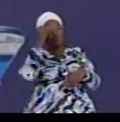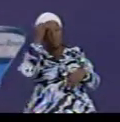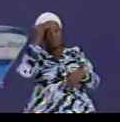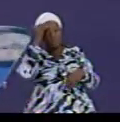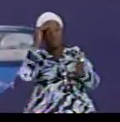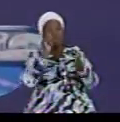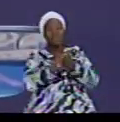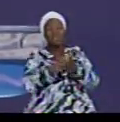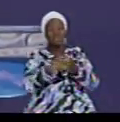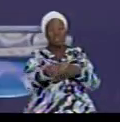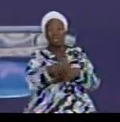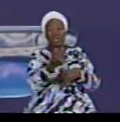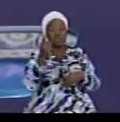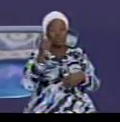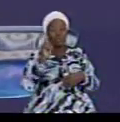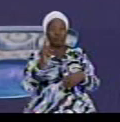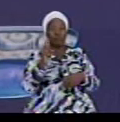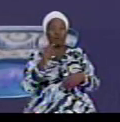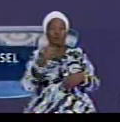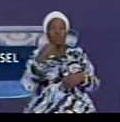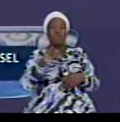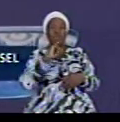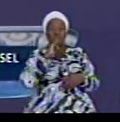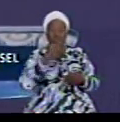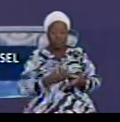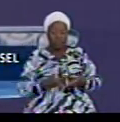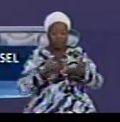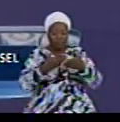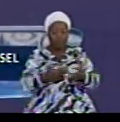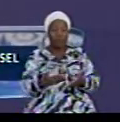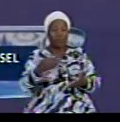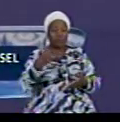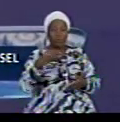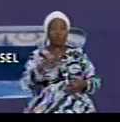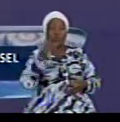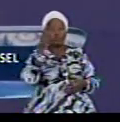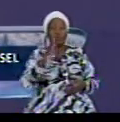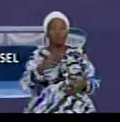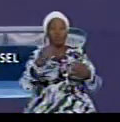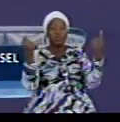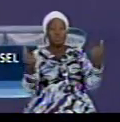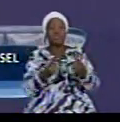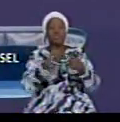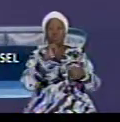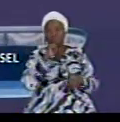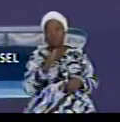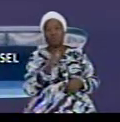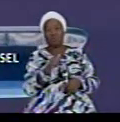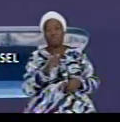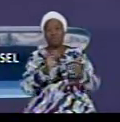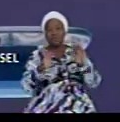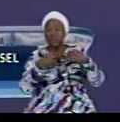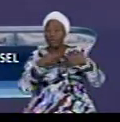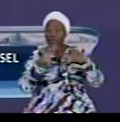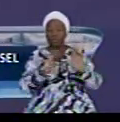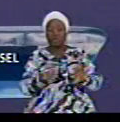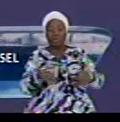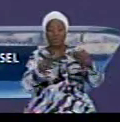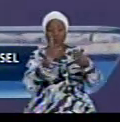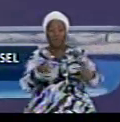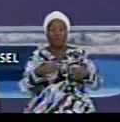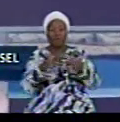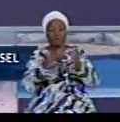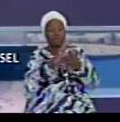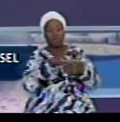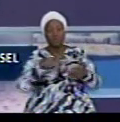that whosoever is born of God sinneth not. If you've given your life to the Lord,